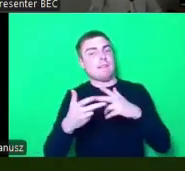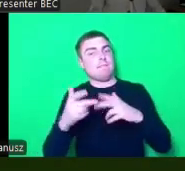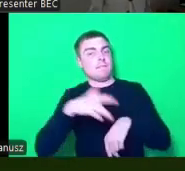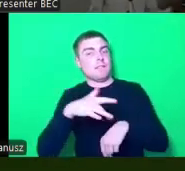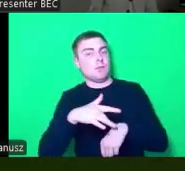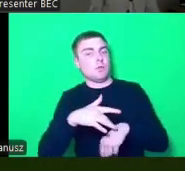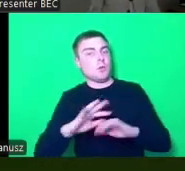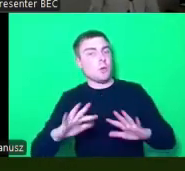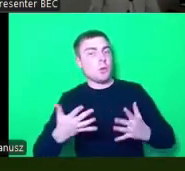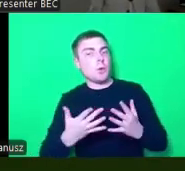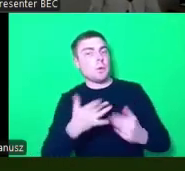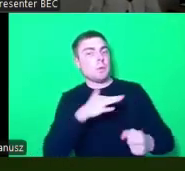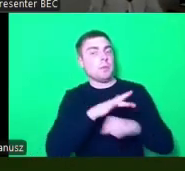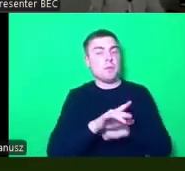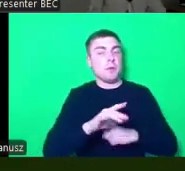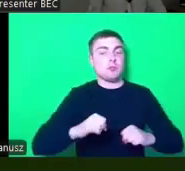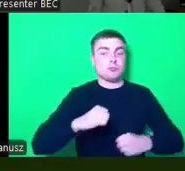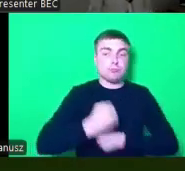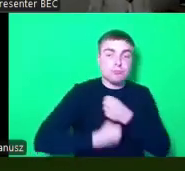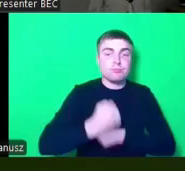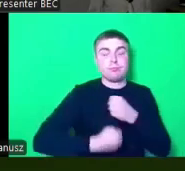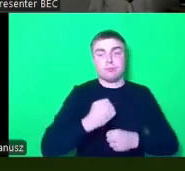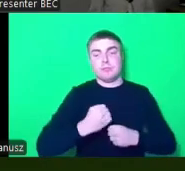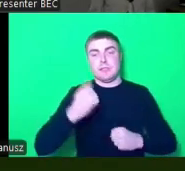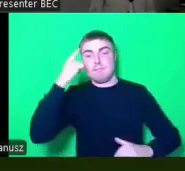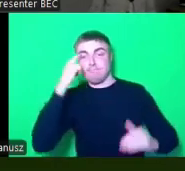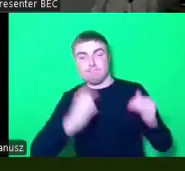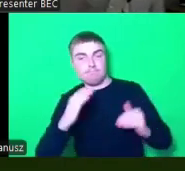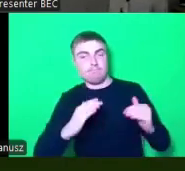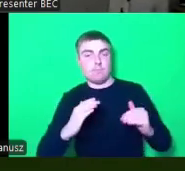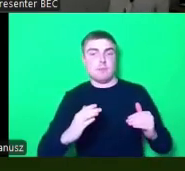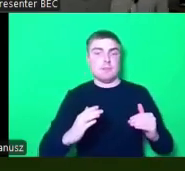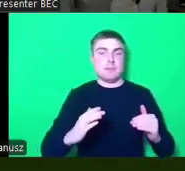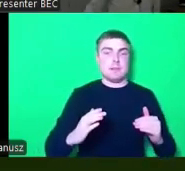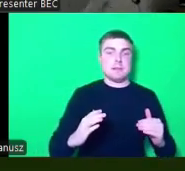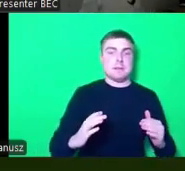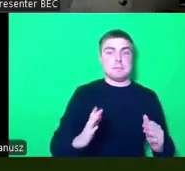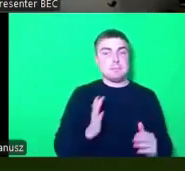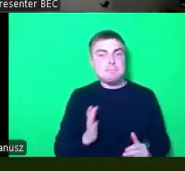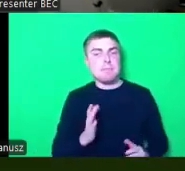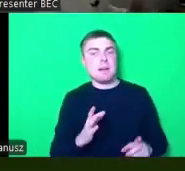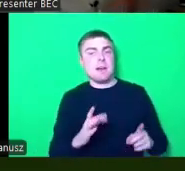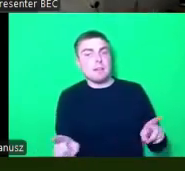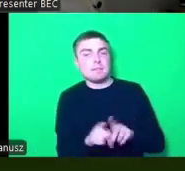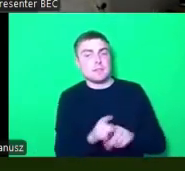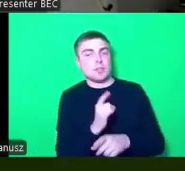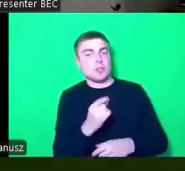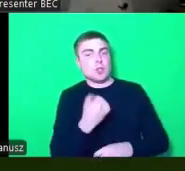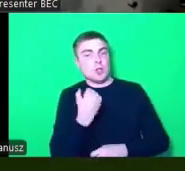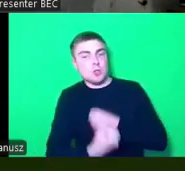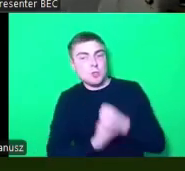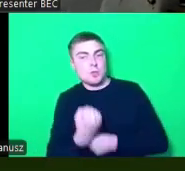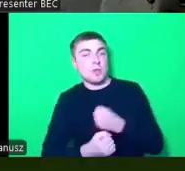on stability or insurance, and then effects on multifunctionality. In the left-hand side, you see this synthesis paper